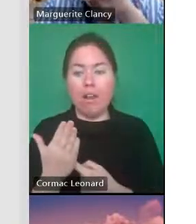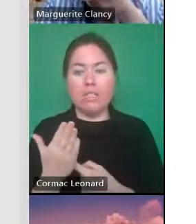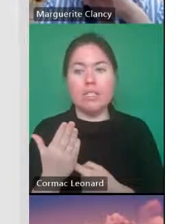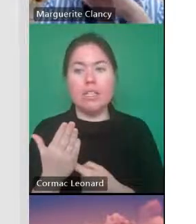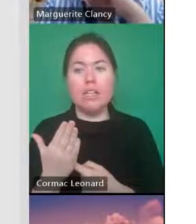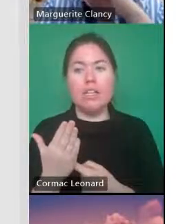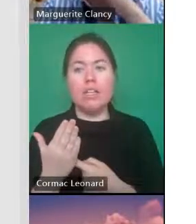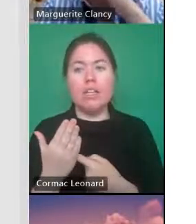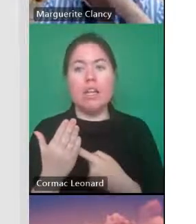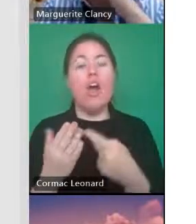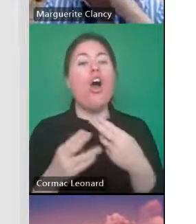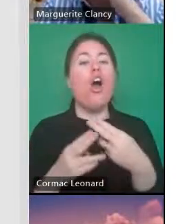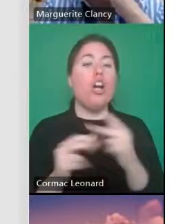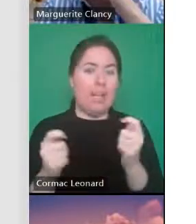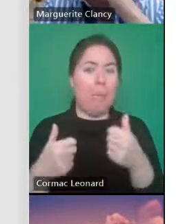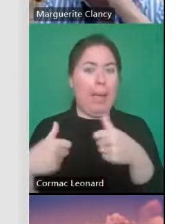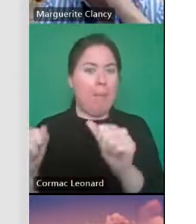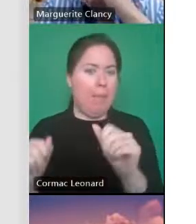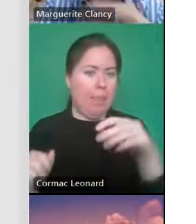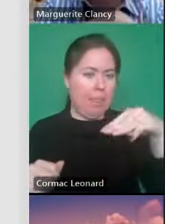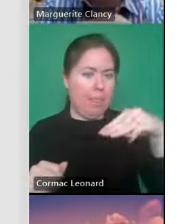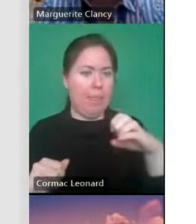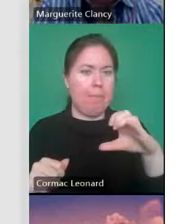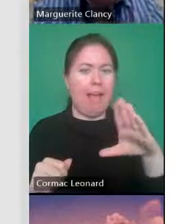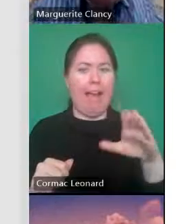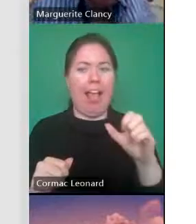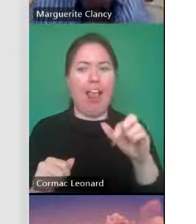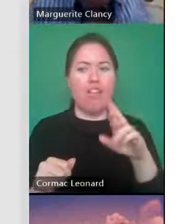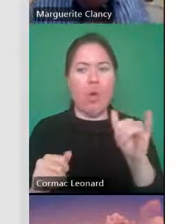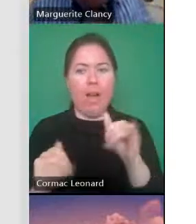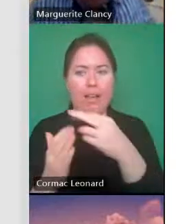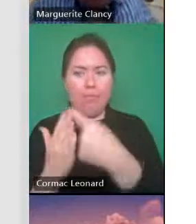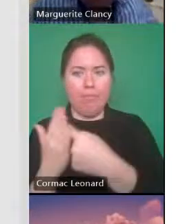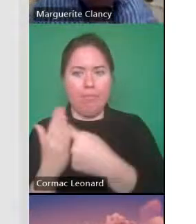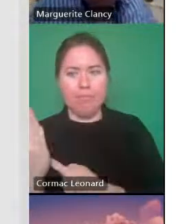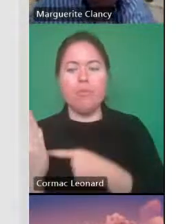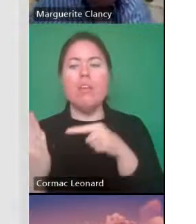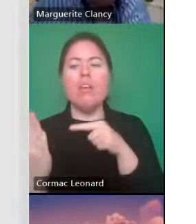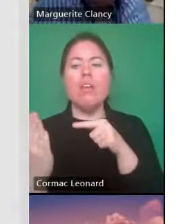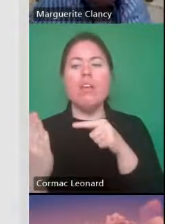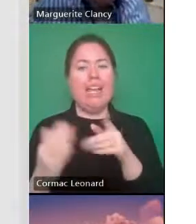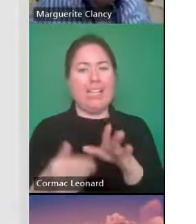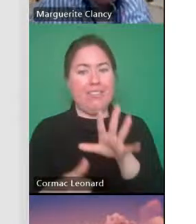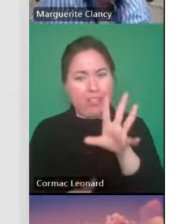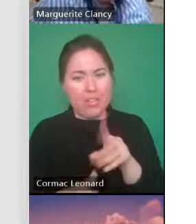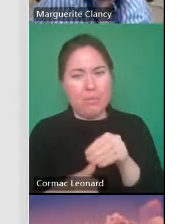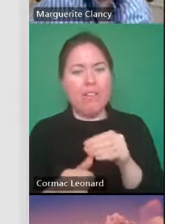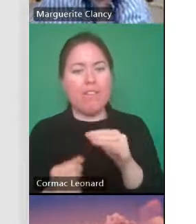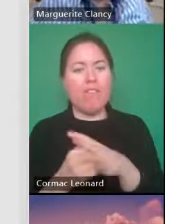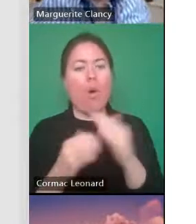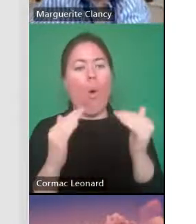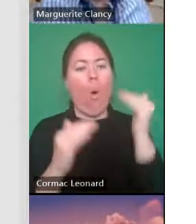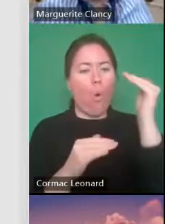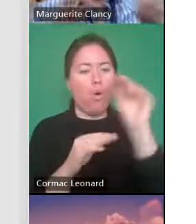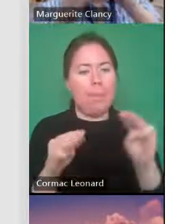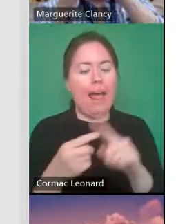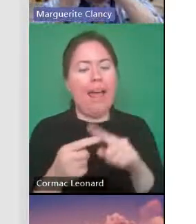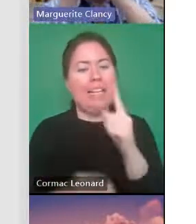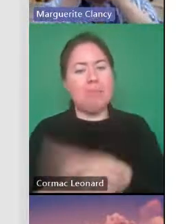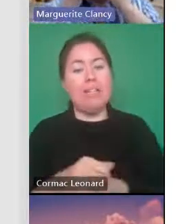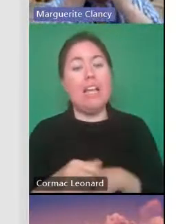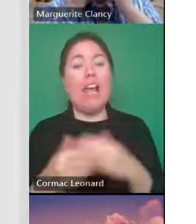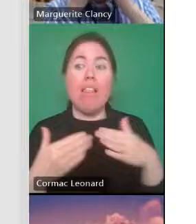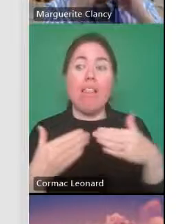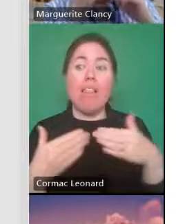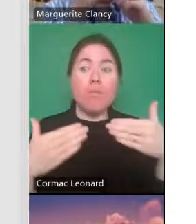we implement McElroy, is specific to older persons and disabilities. We will go forward with mental health, and